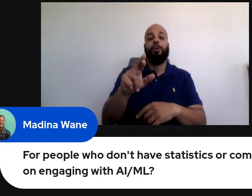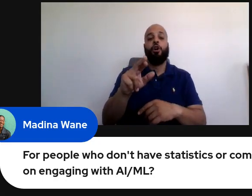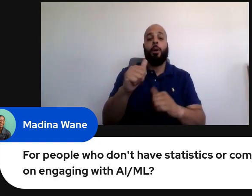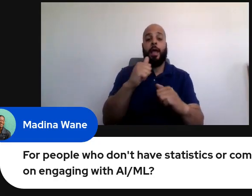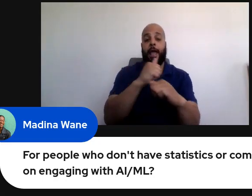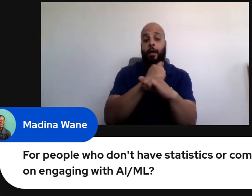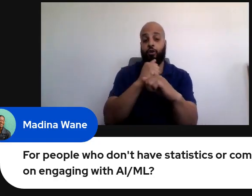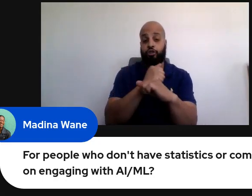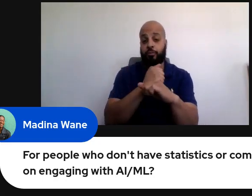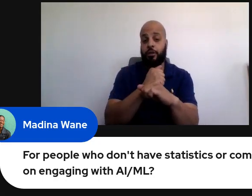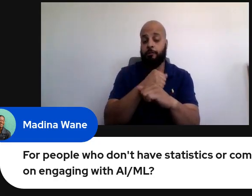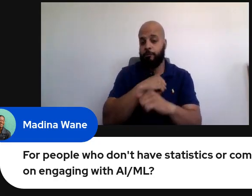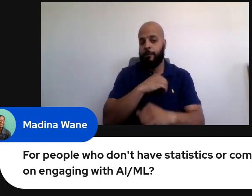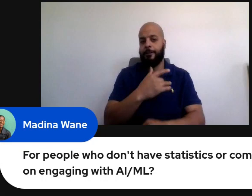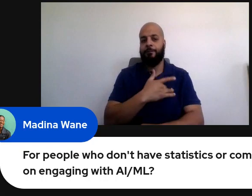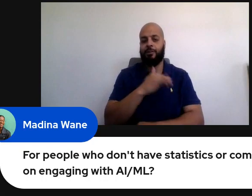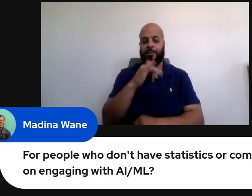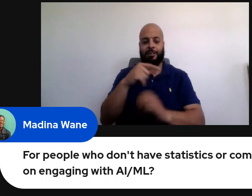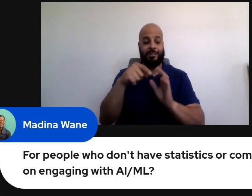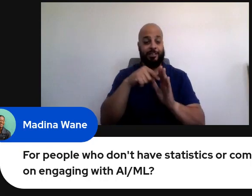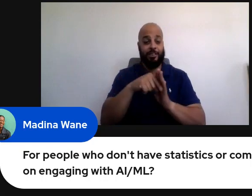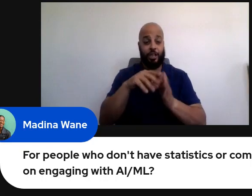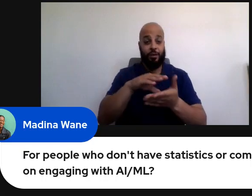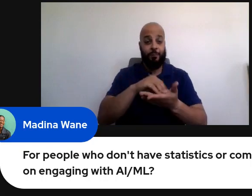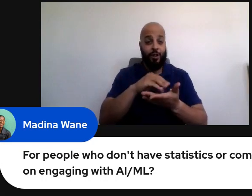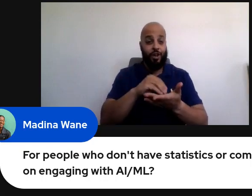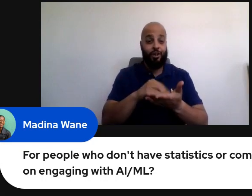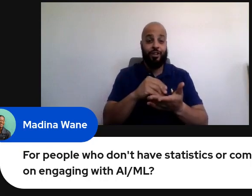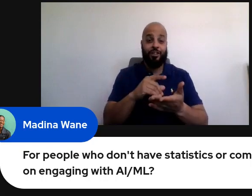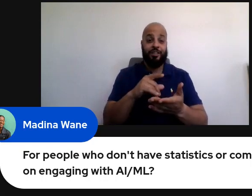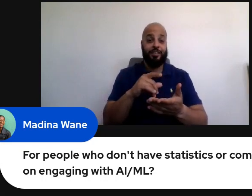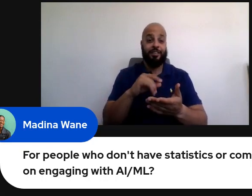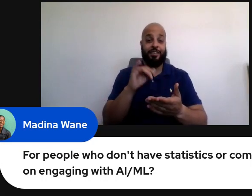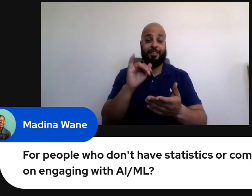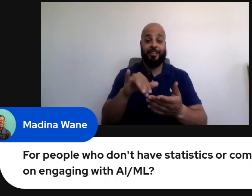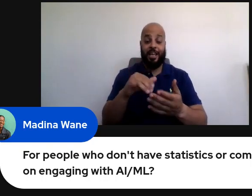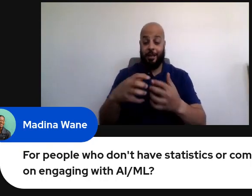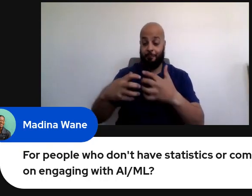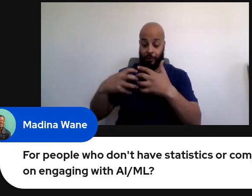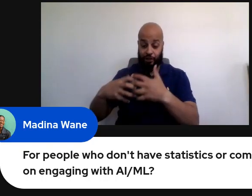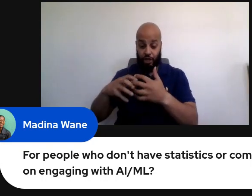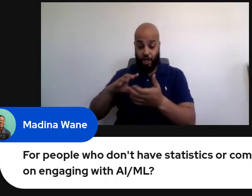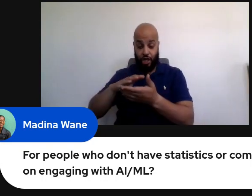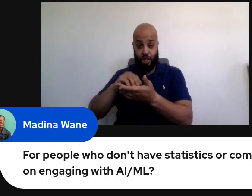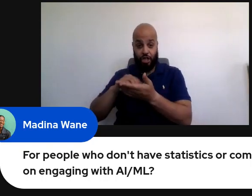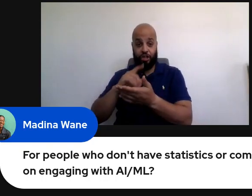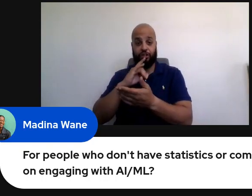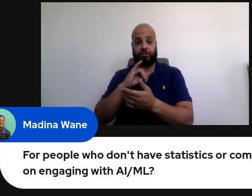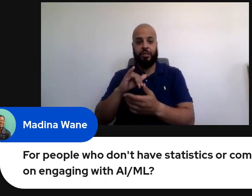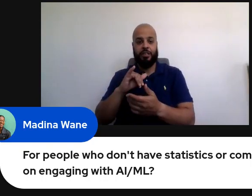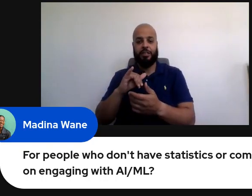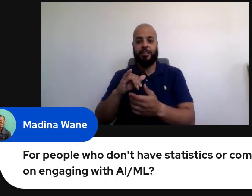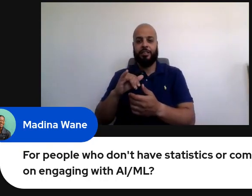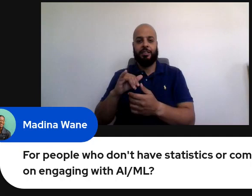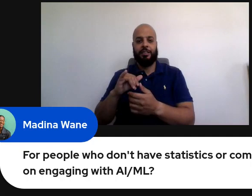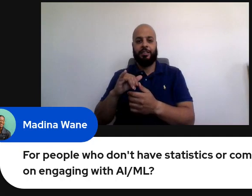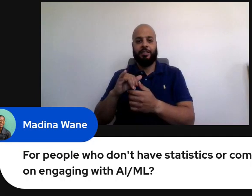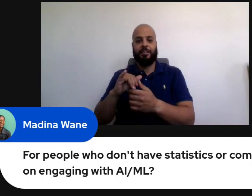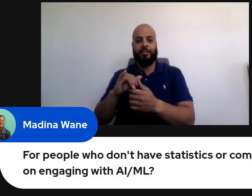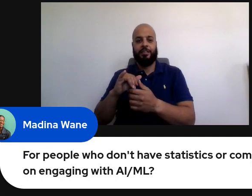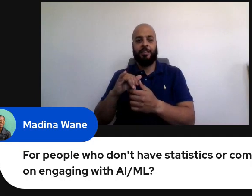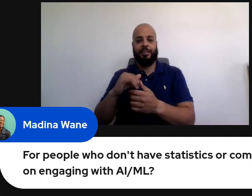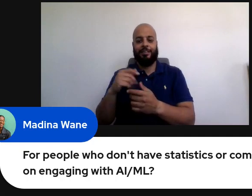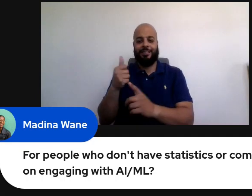find that a lot of the deep learning and like a lot of the machine learning tools have like